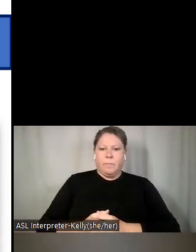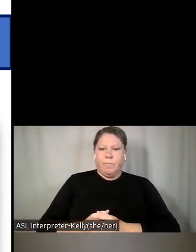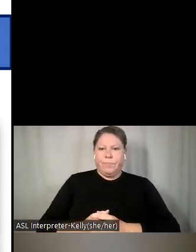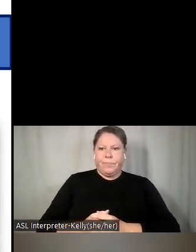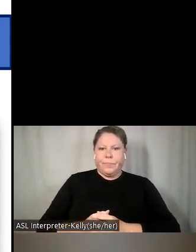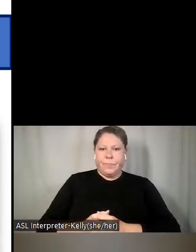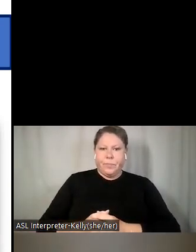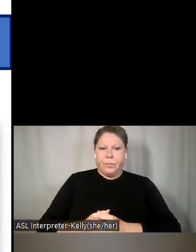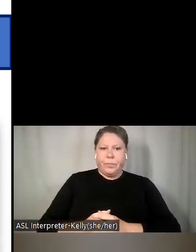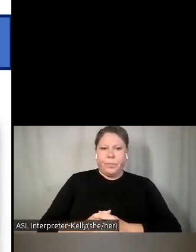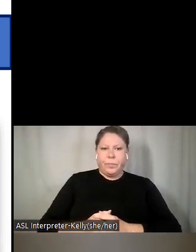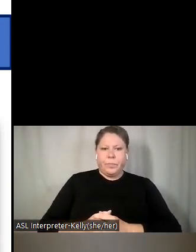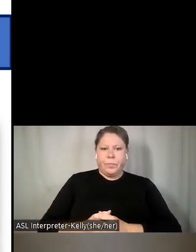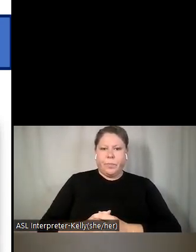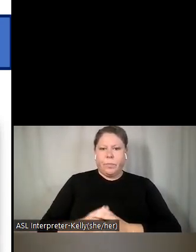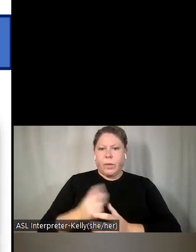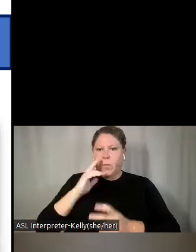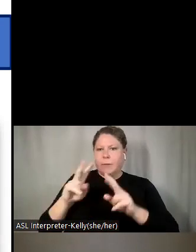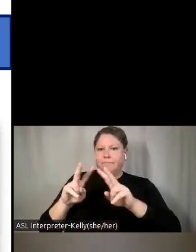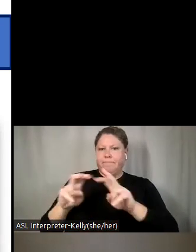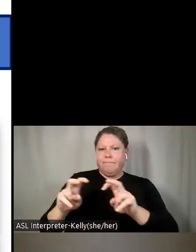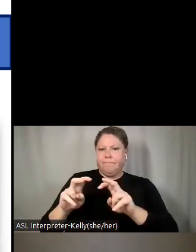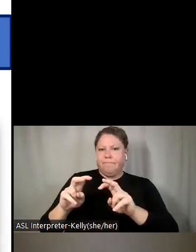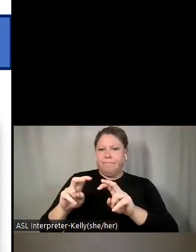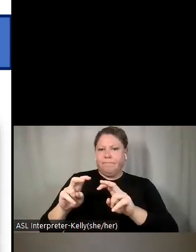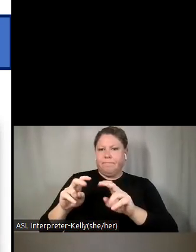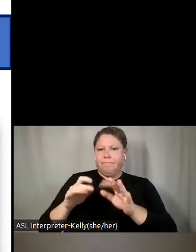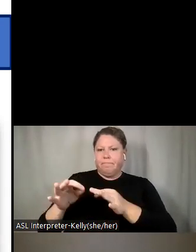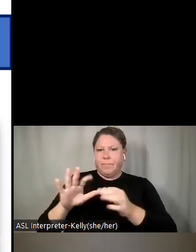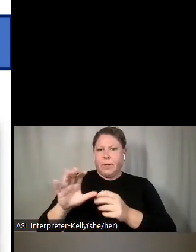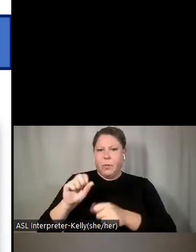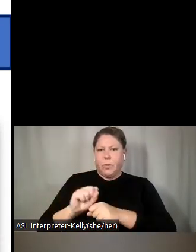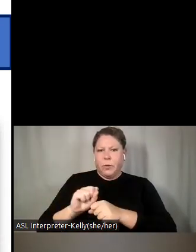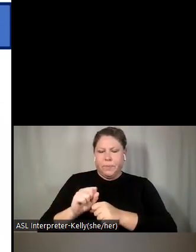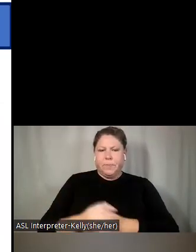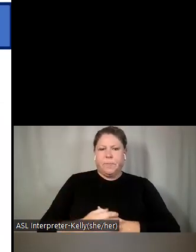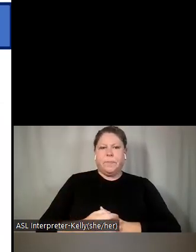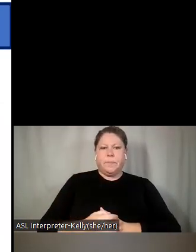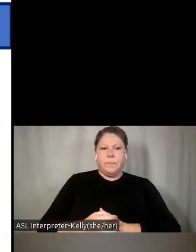work as we're driving this lean transformation. Next slide.